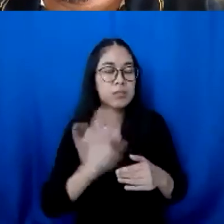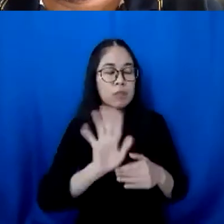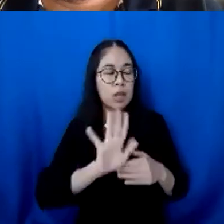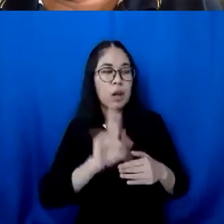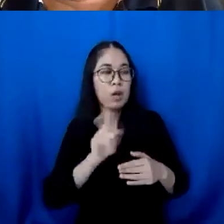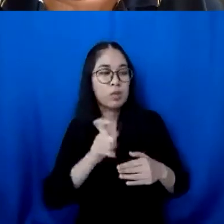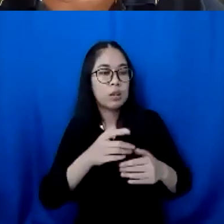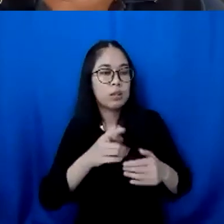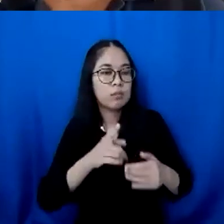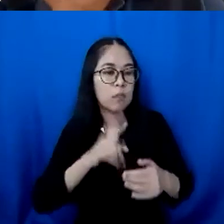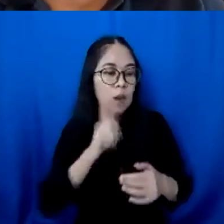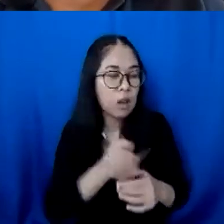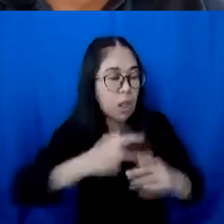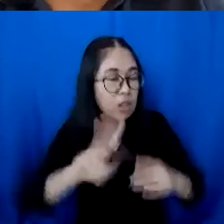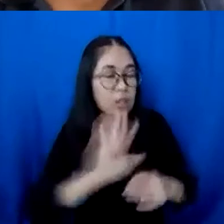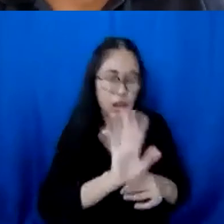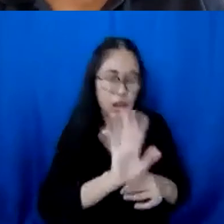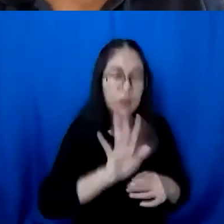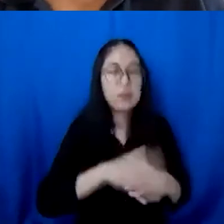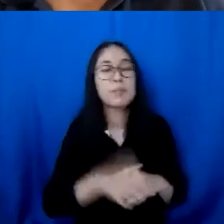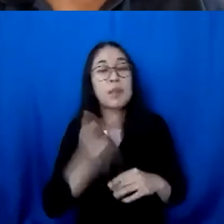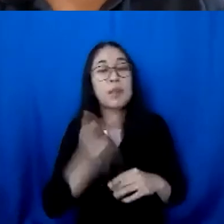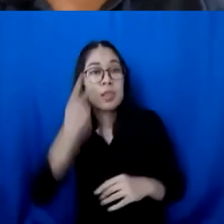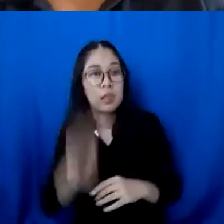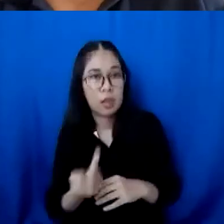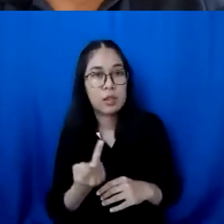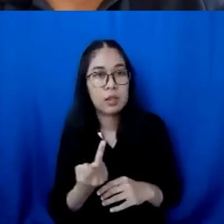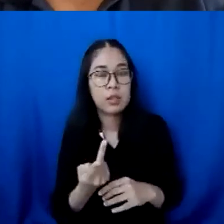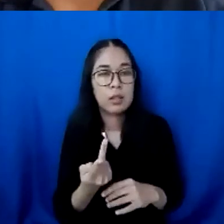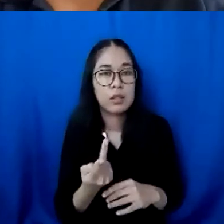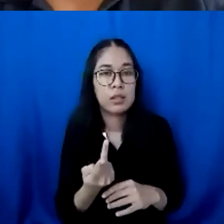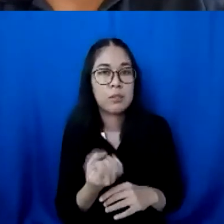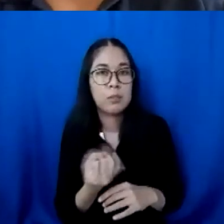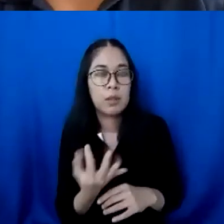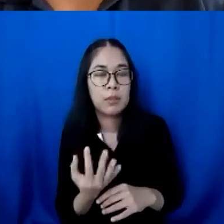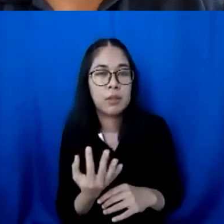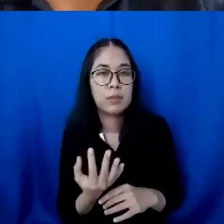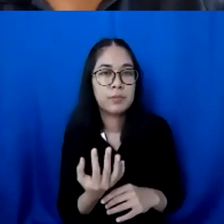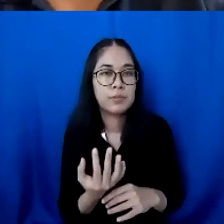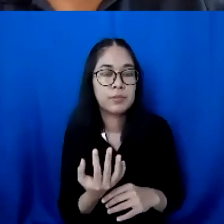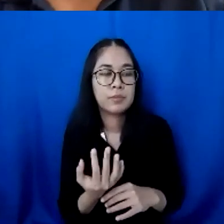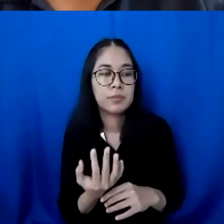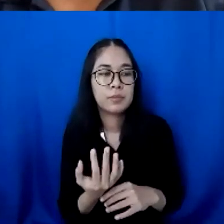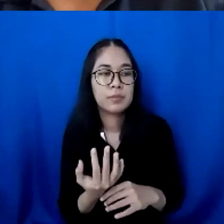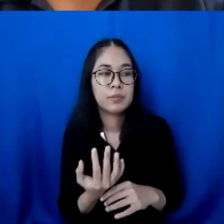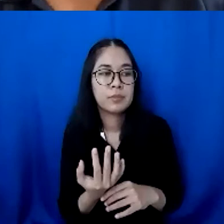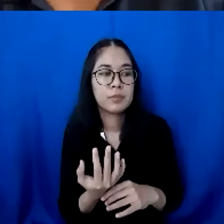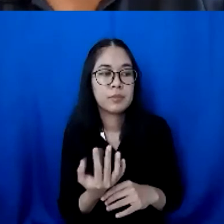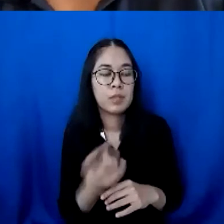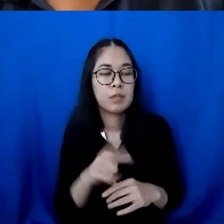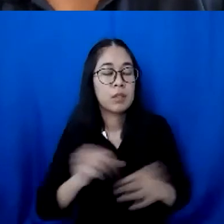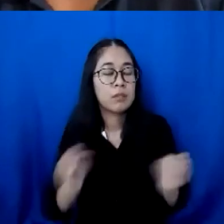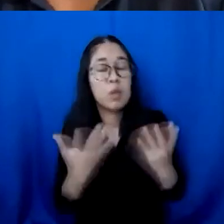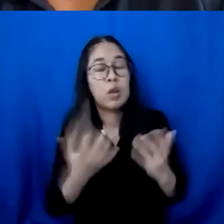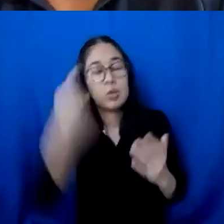some emergency obstetrics and for mothers and young children, infants. So,